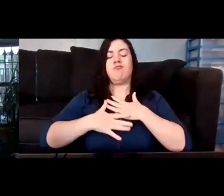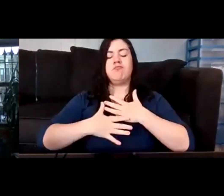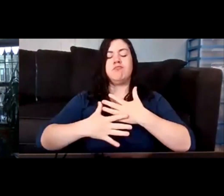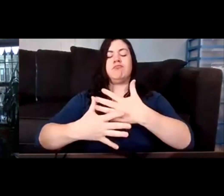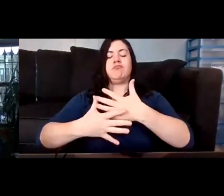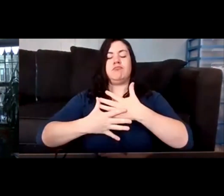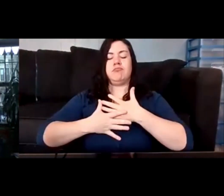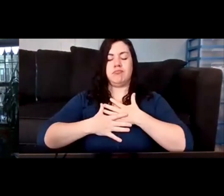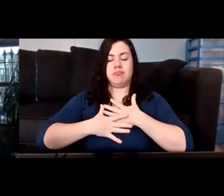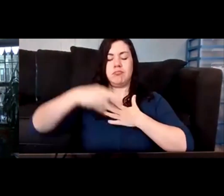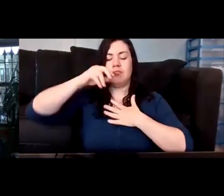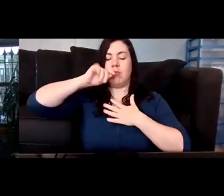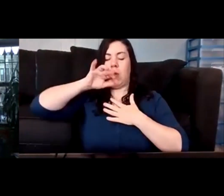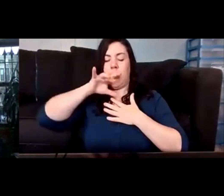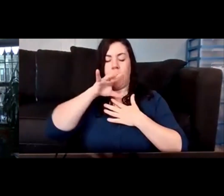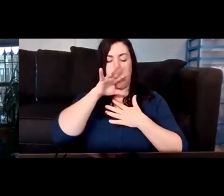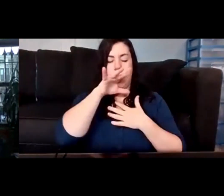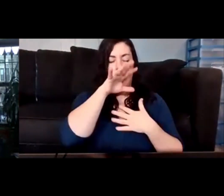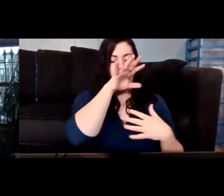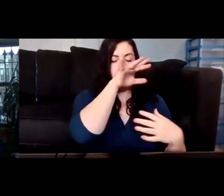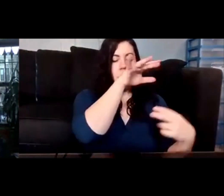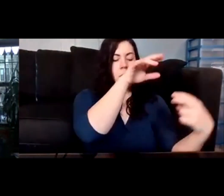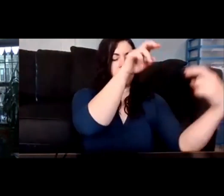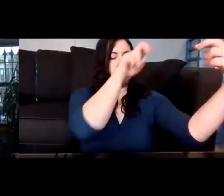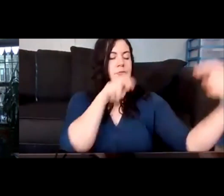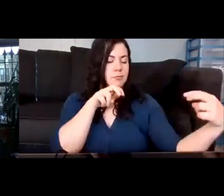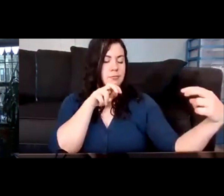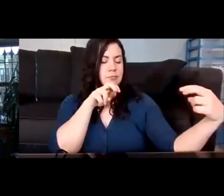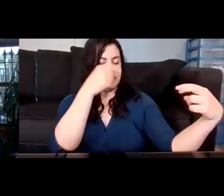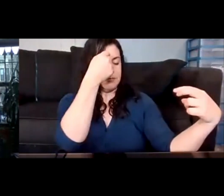self that you see right in your mind's eye.